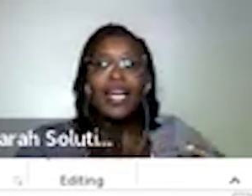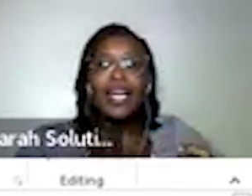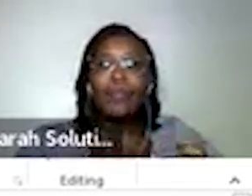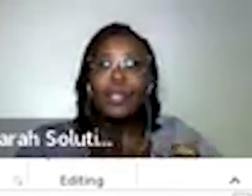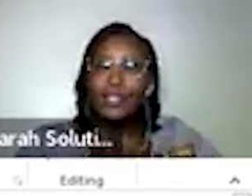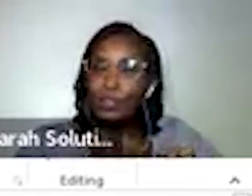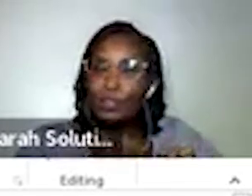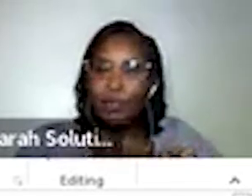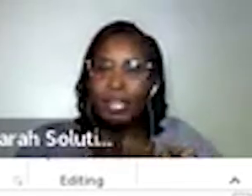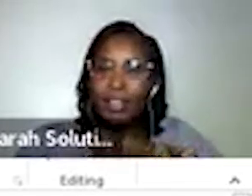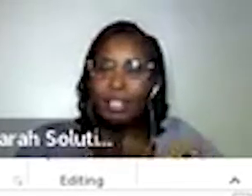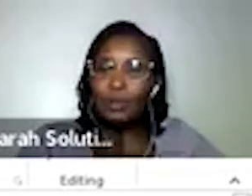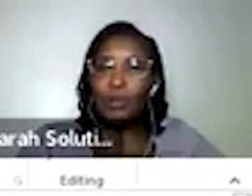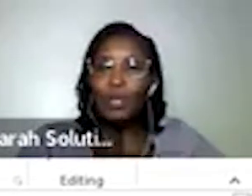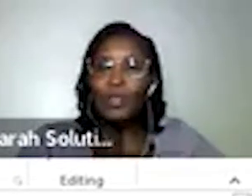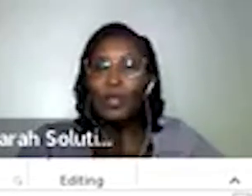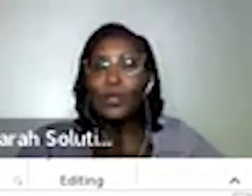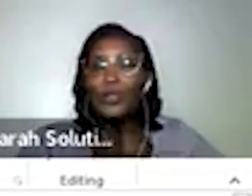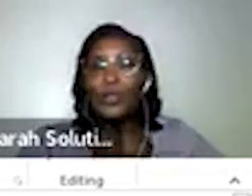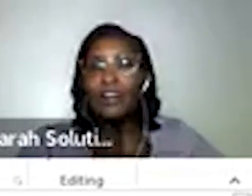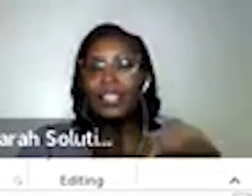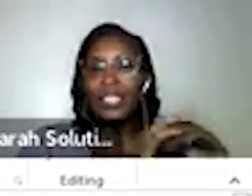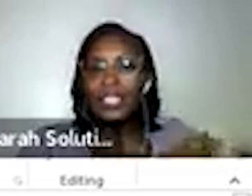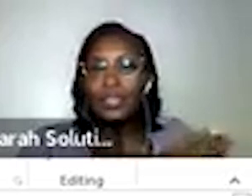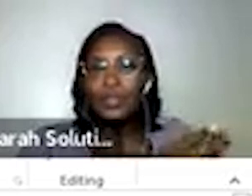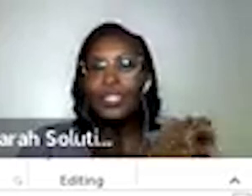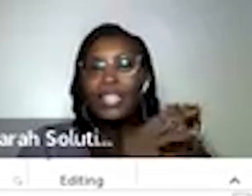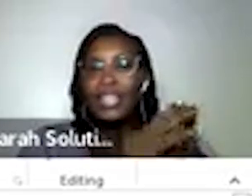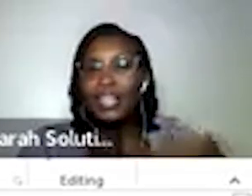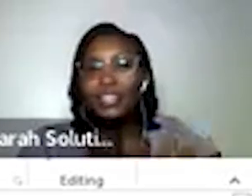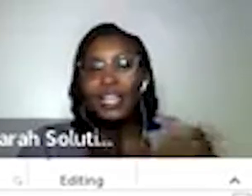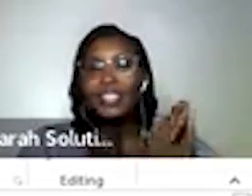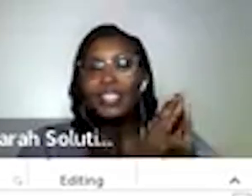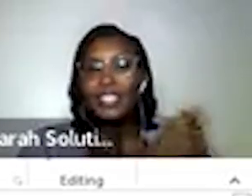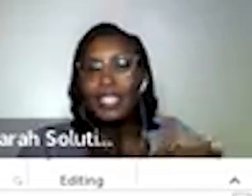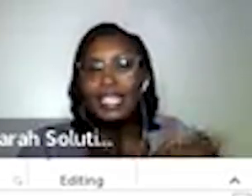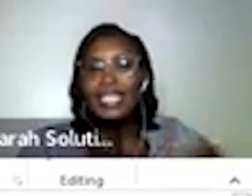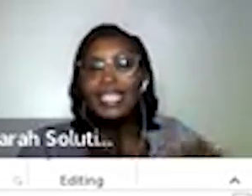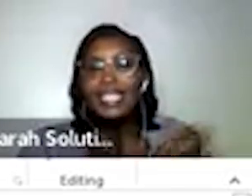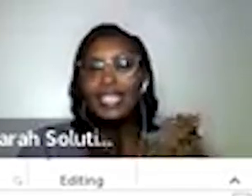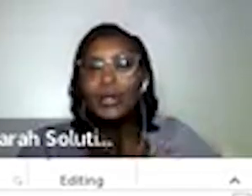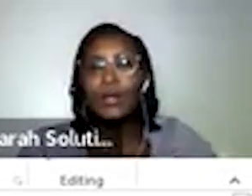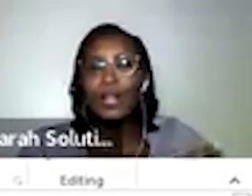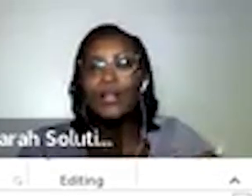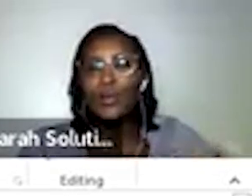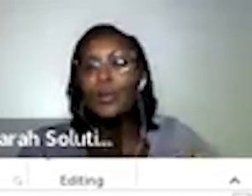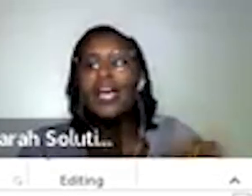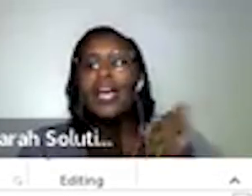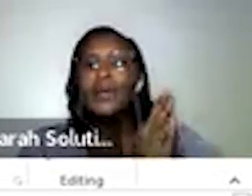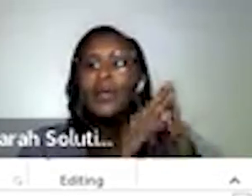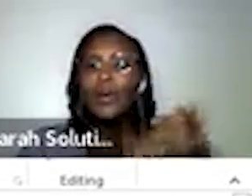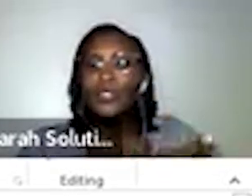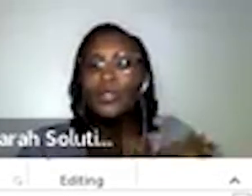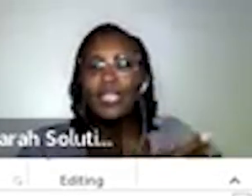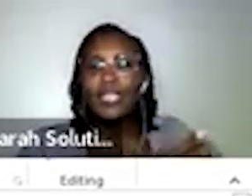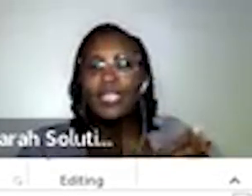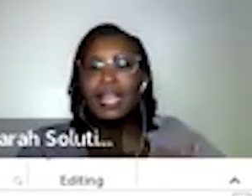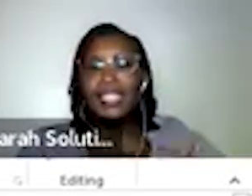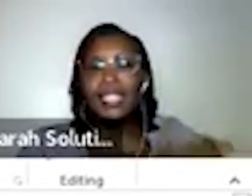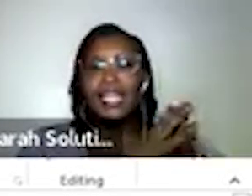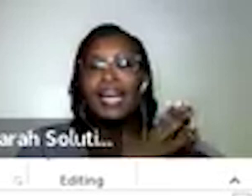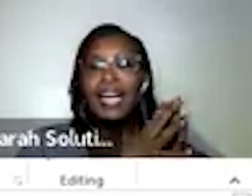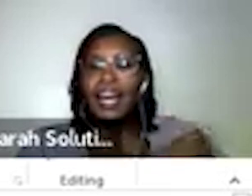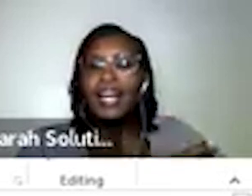year. Please do not be left out, because we're going to have CEOs and HRs and state leaders in one room, and we're going to